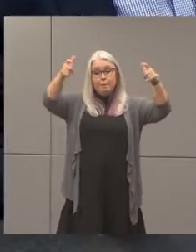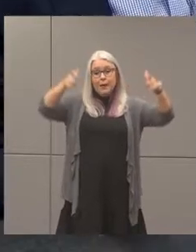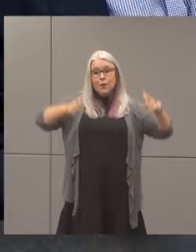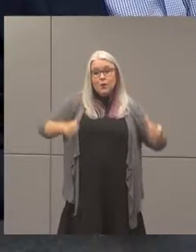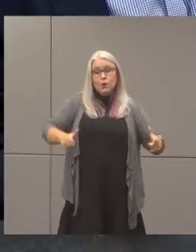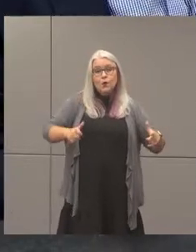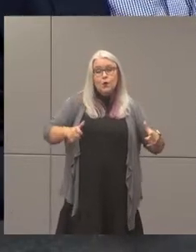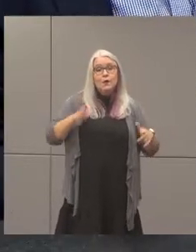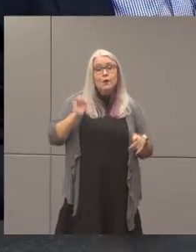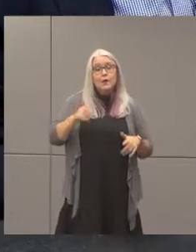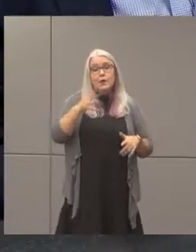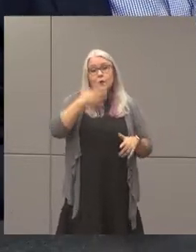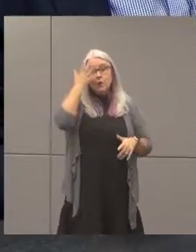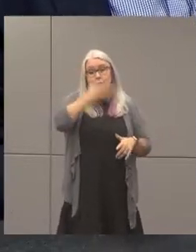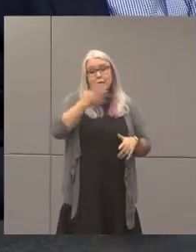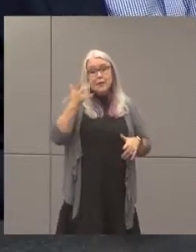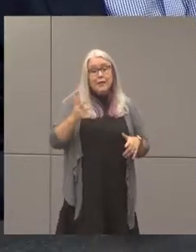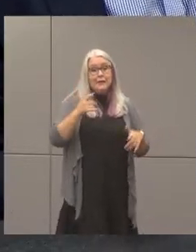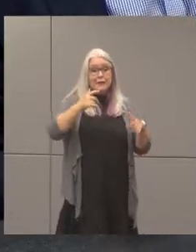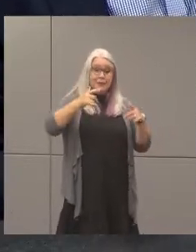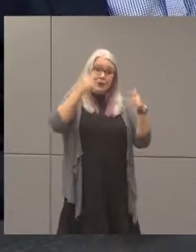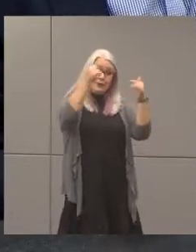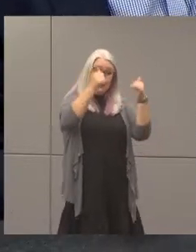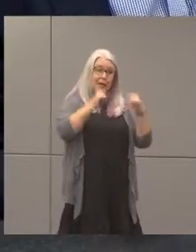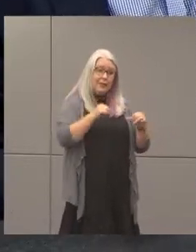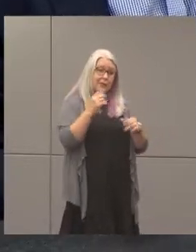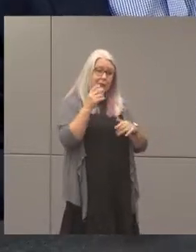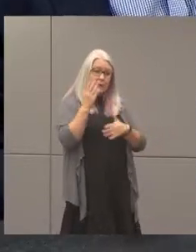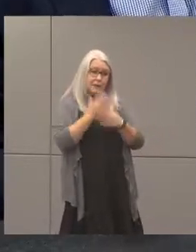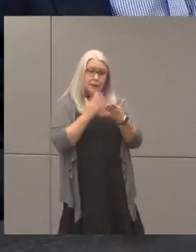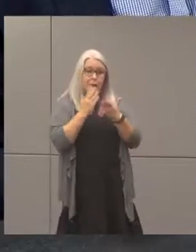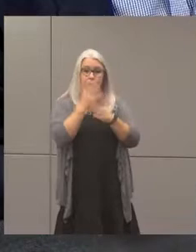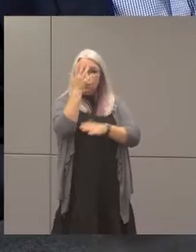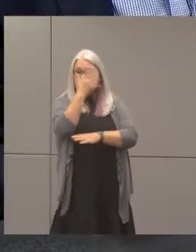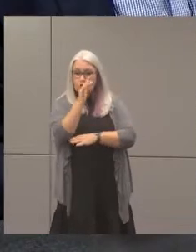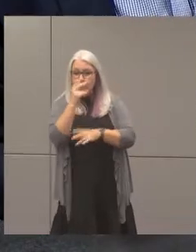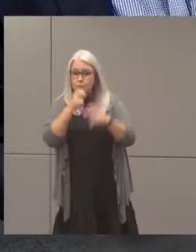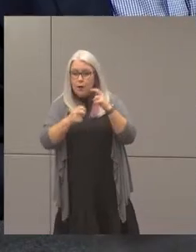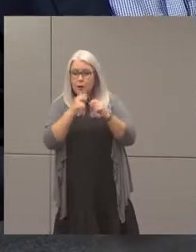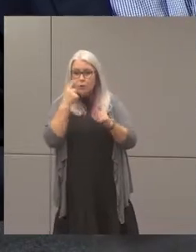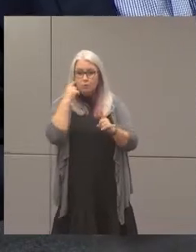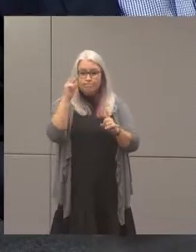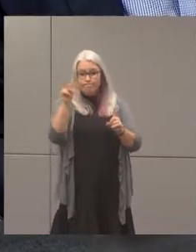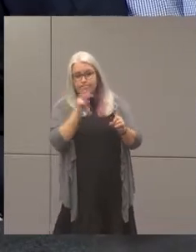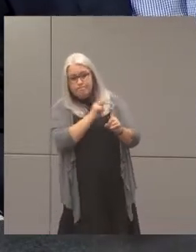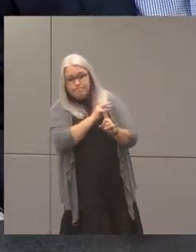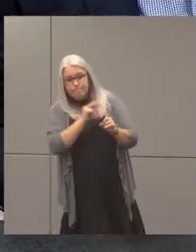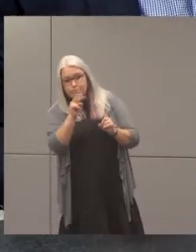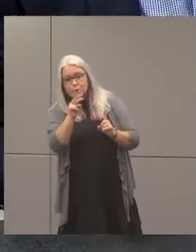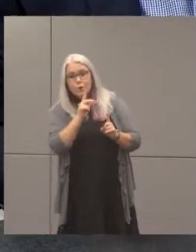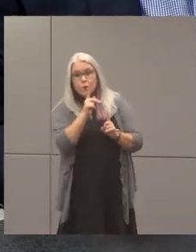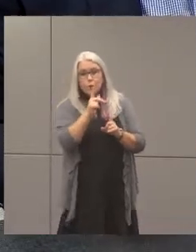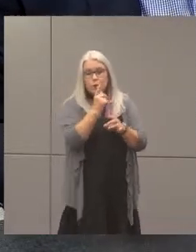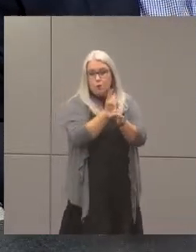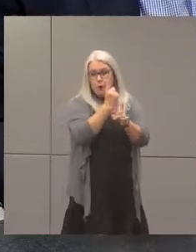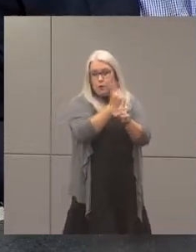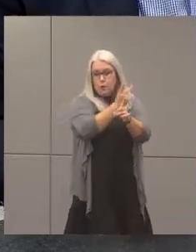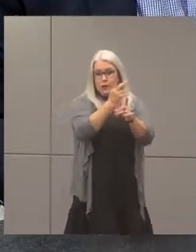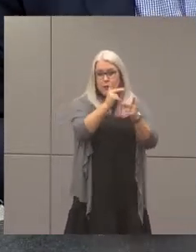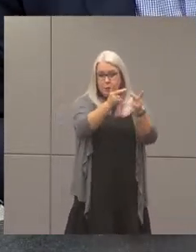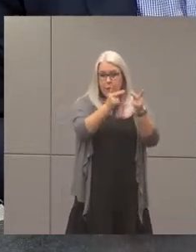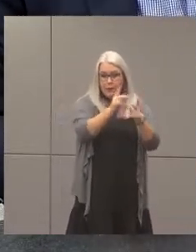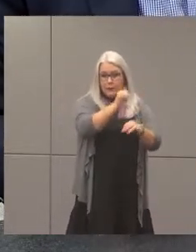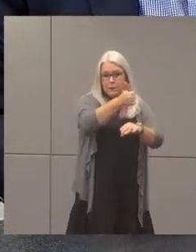of the sign here, because there's a tree issue and some sightline kinds of things. We just want to make sure we've got it properly placed. And